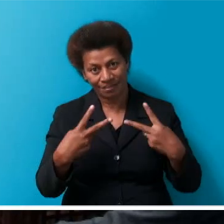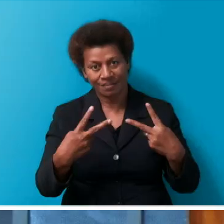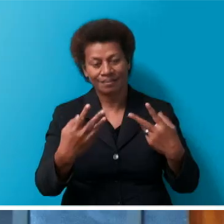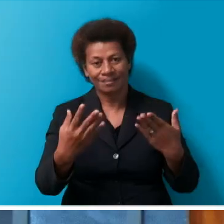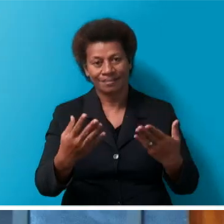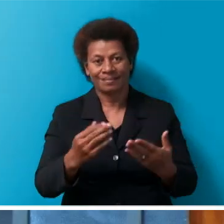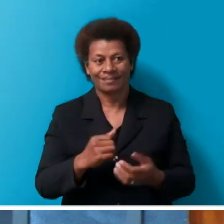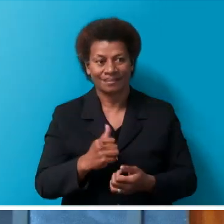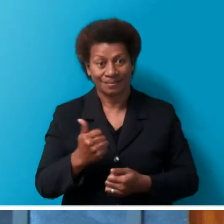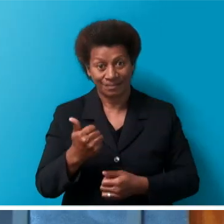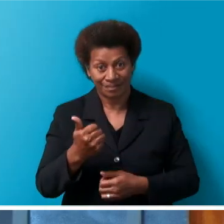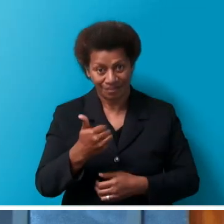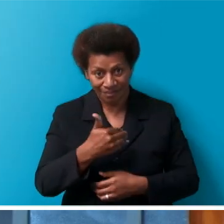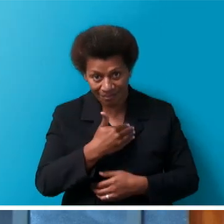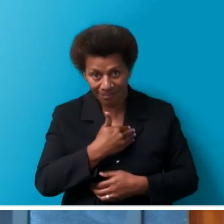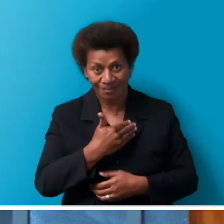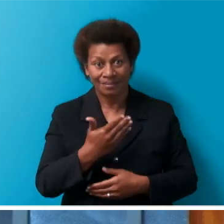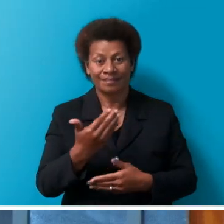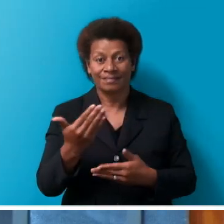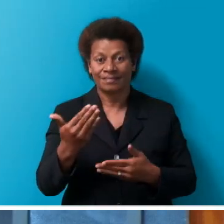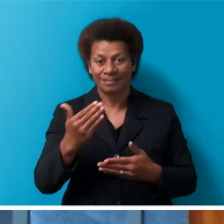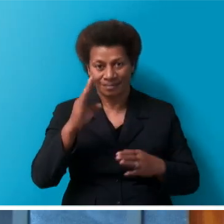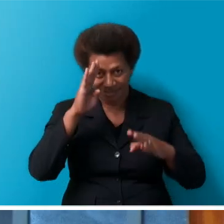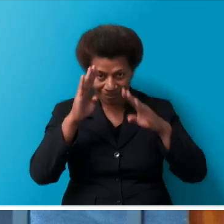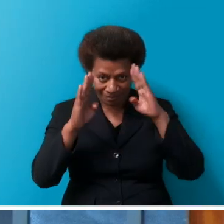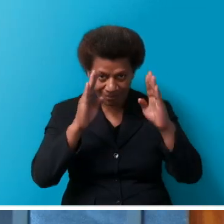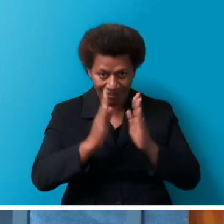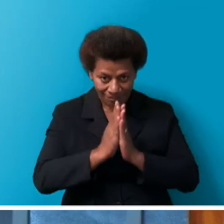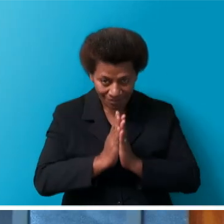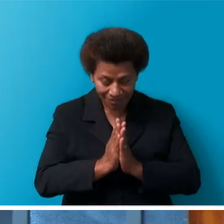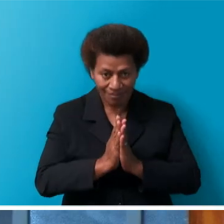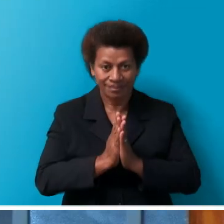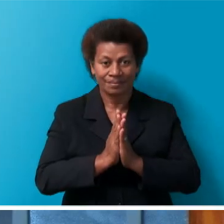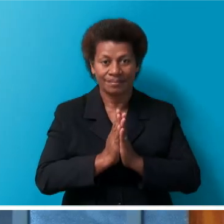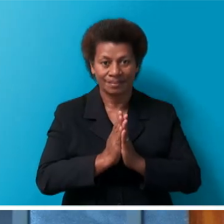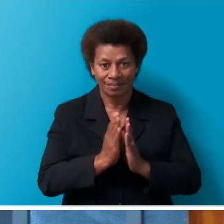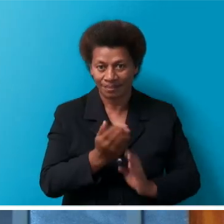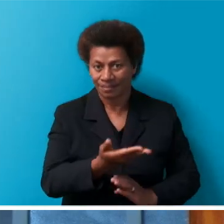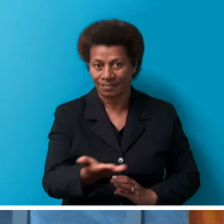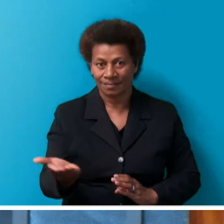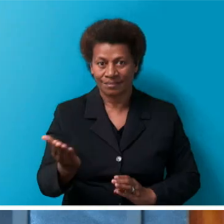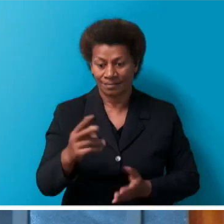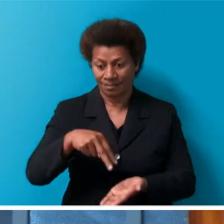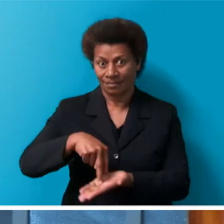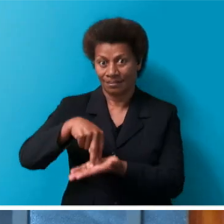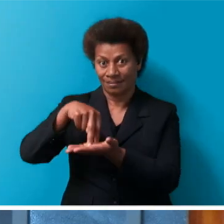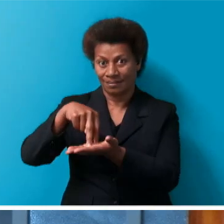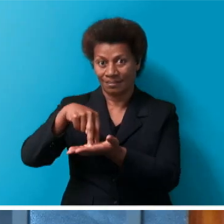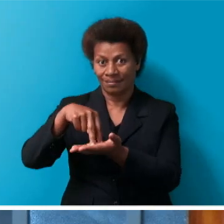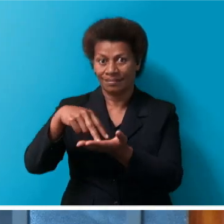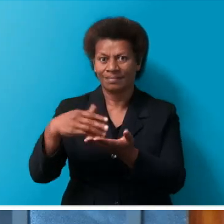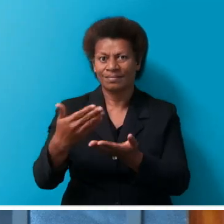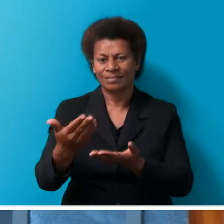Ram, Assalamu Alaikum, and greetings to all. I rise today with humility to respond to His Excellency the